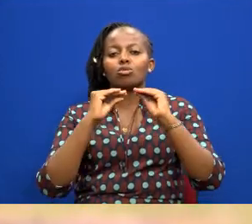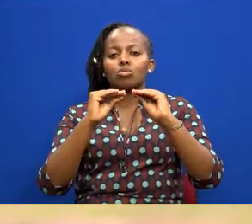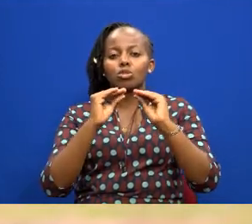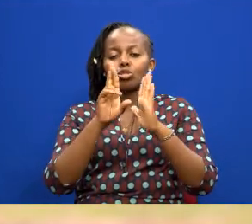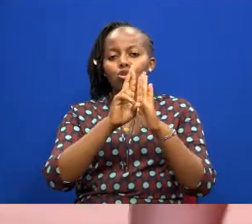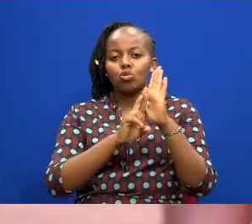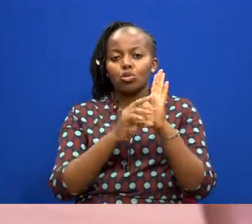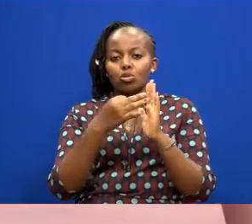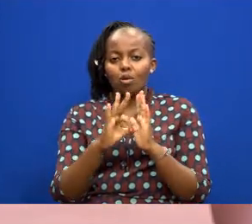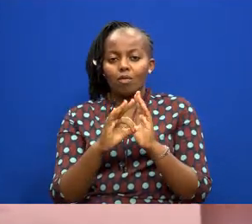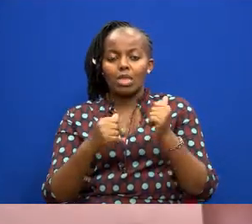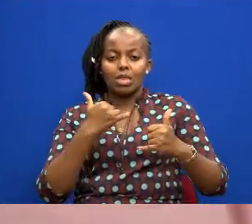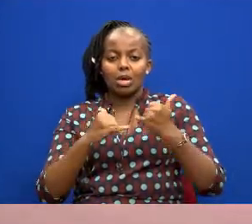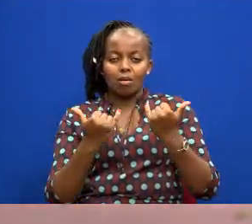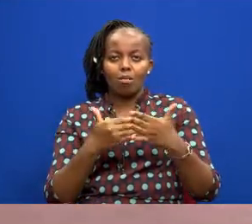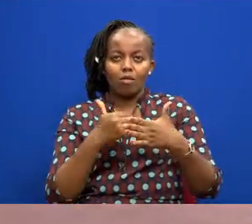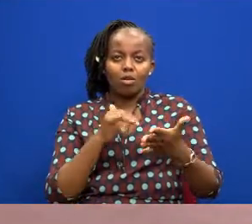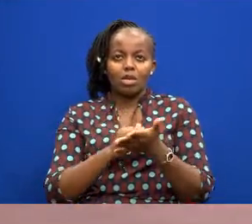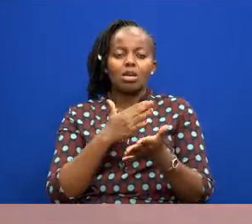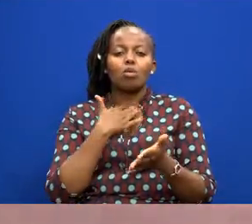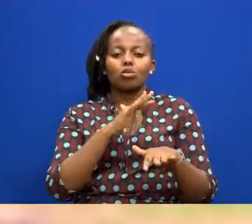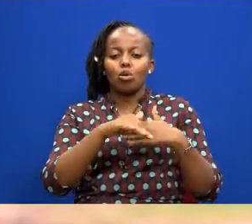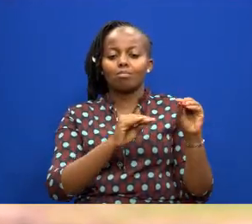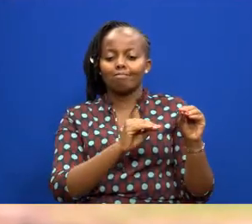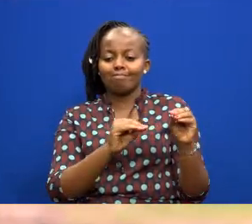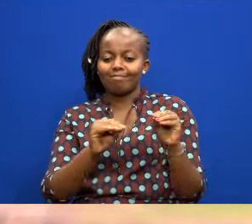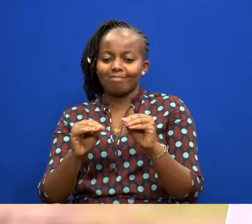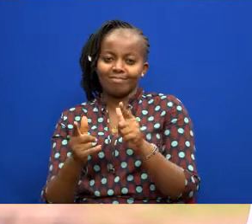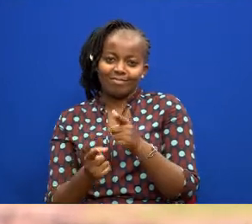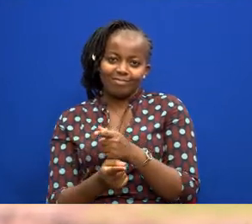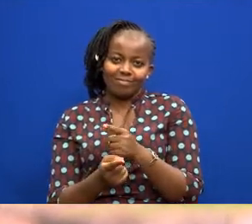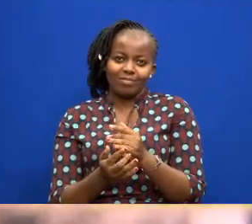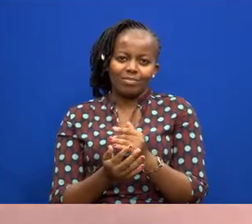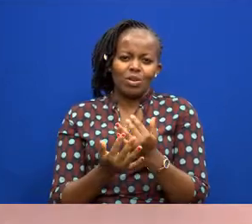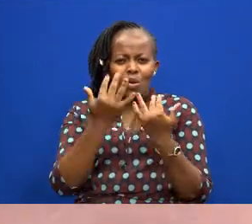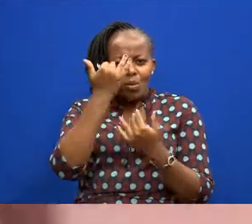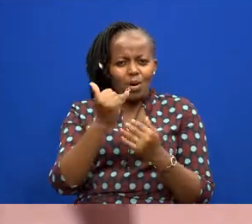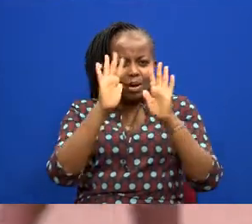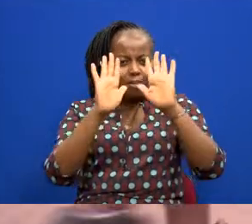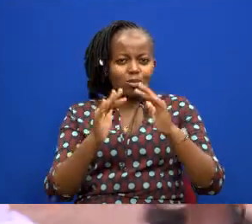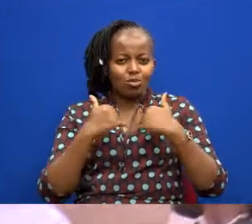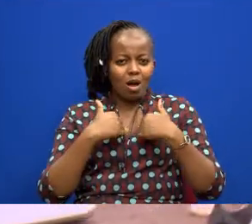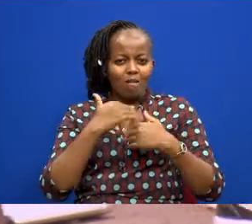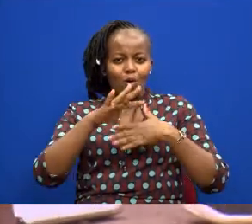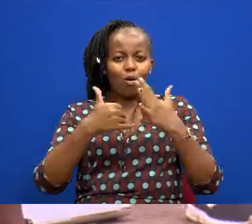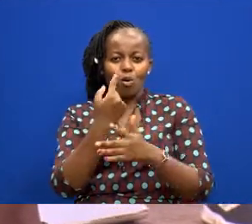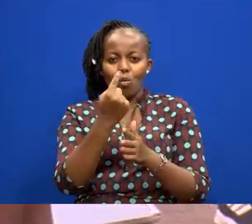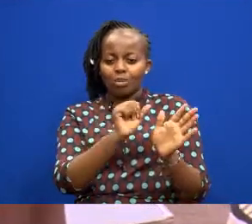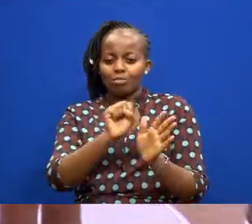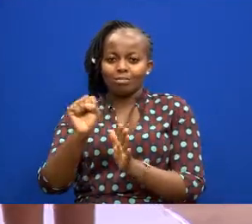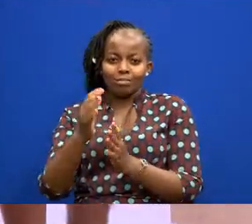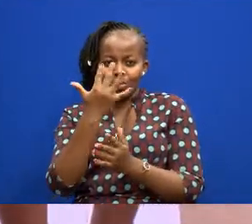to teach you rules of the game. So before that, nataka msonge hii side. Do you know why it is important to be on one side?